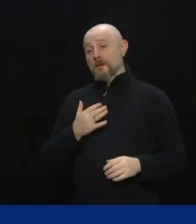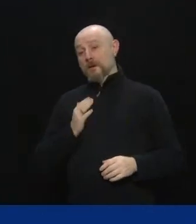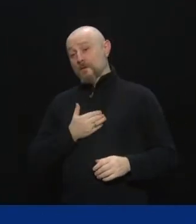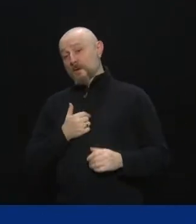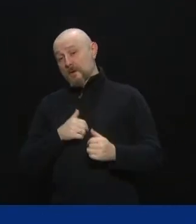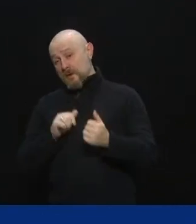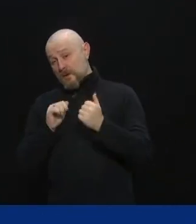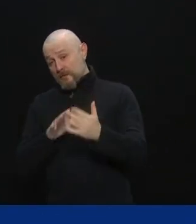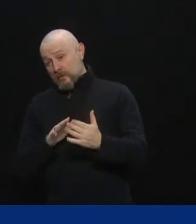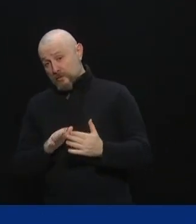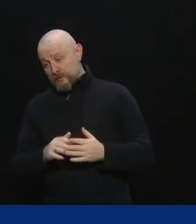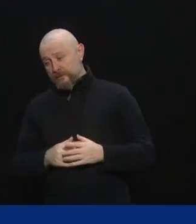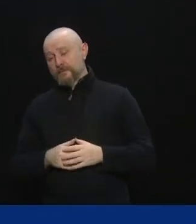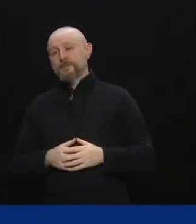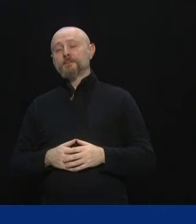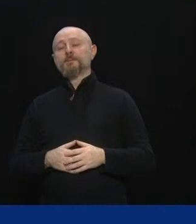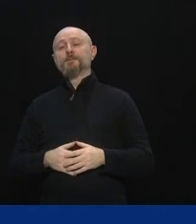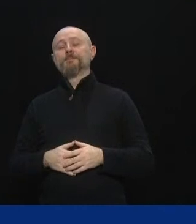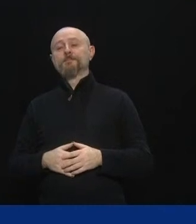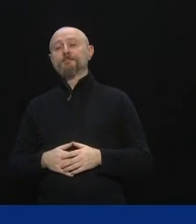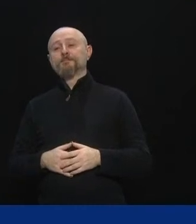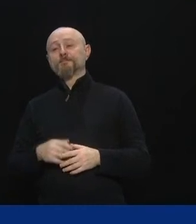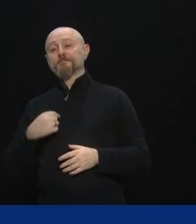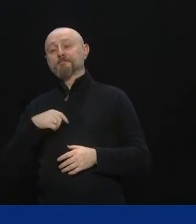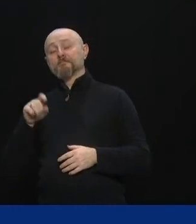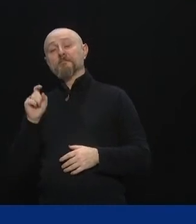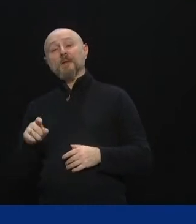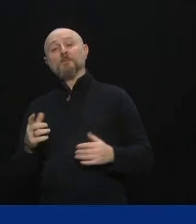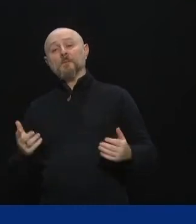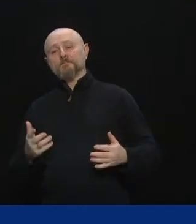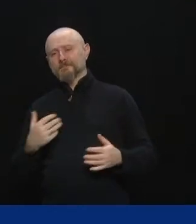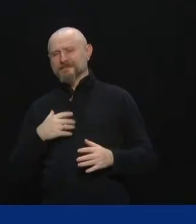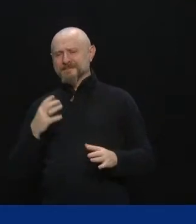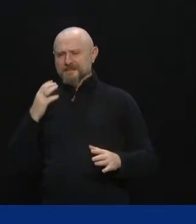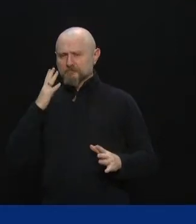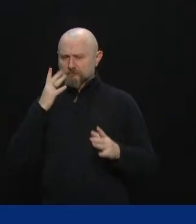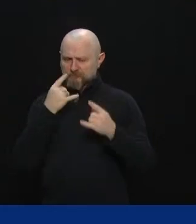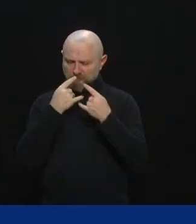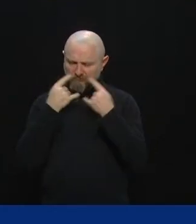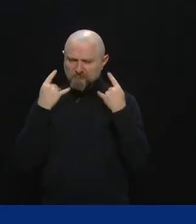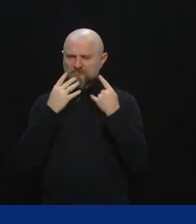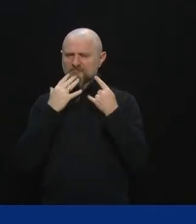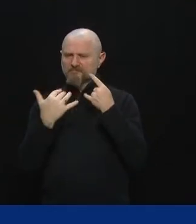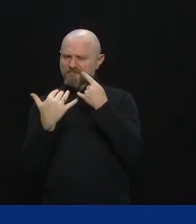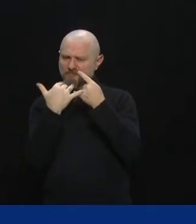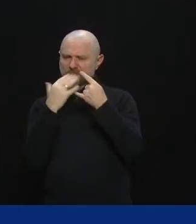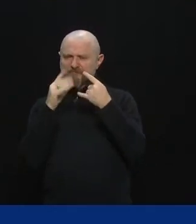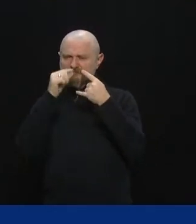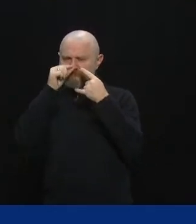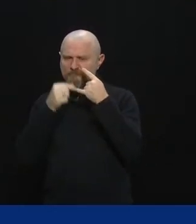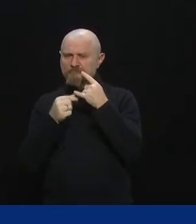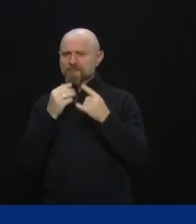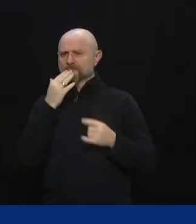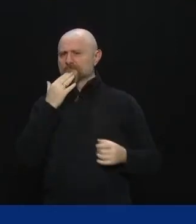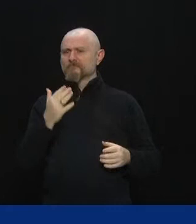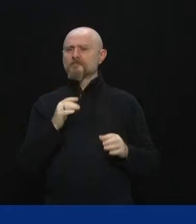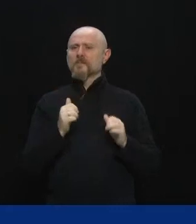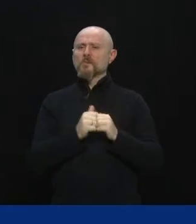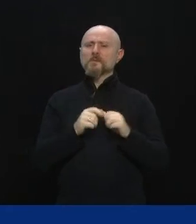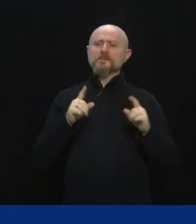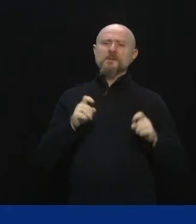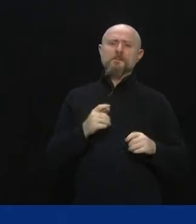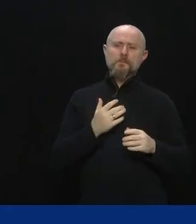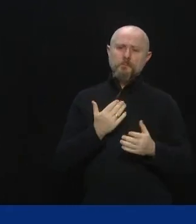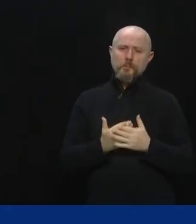people to have a higher quality, more protective mask, but also make sure that they have a negative test before they walk into the